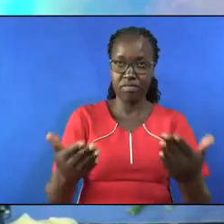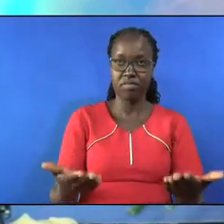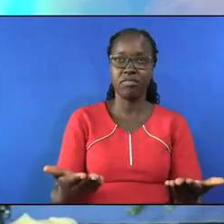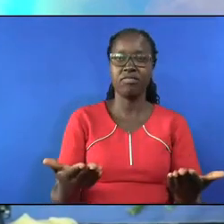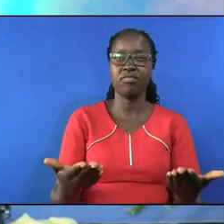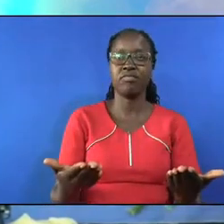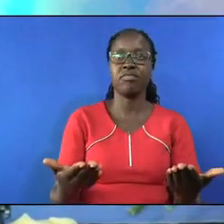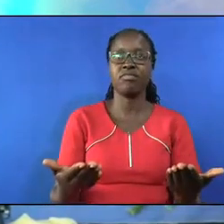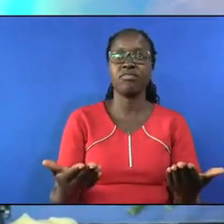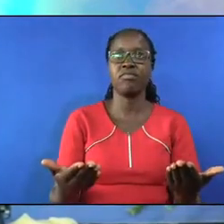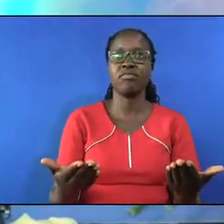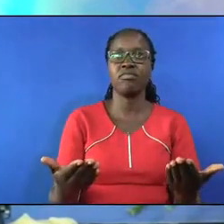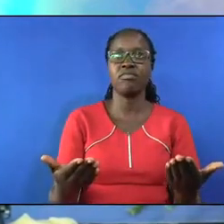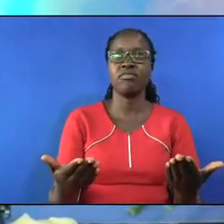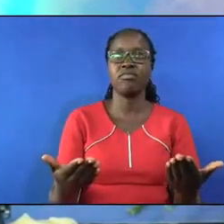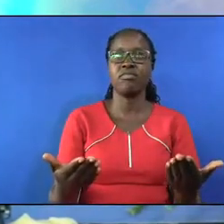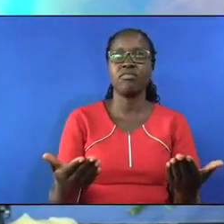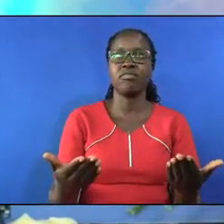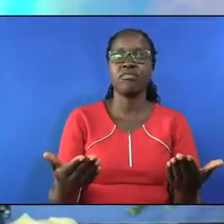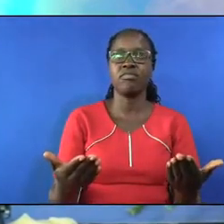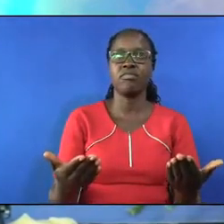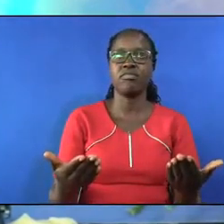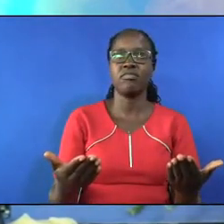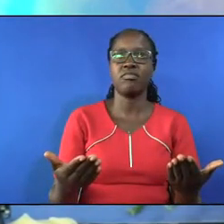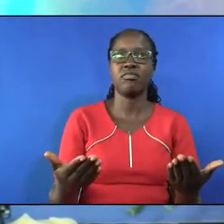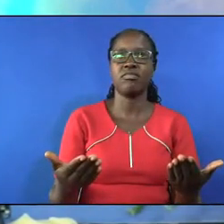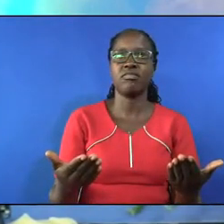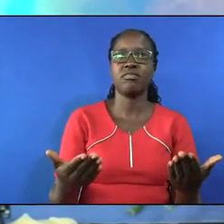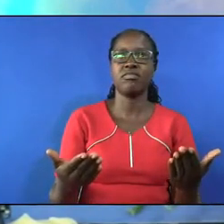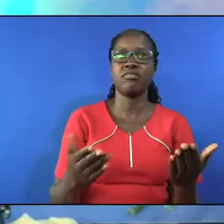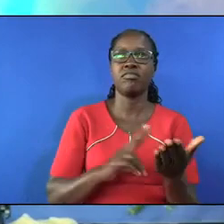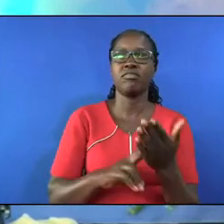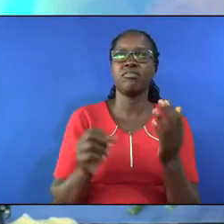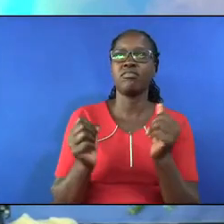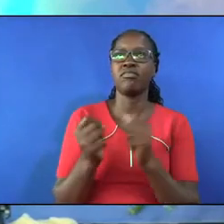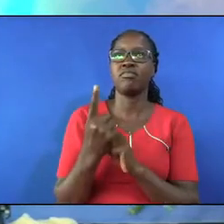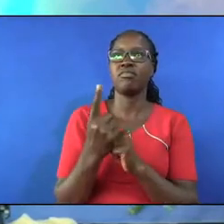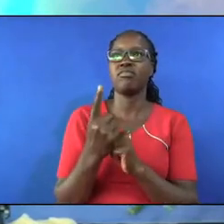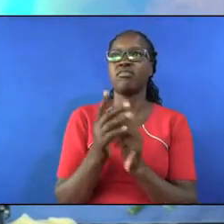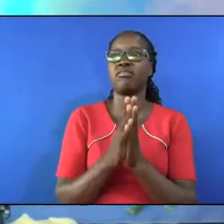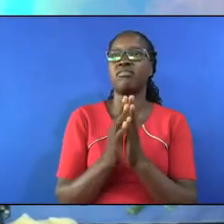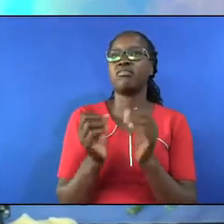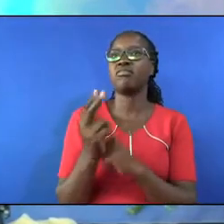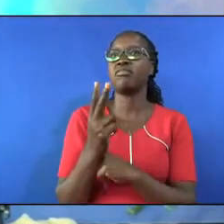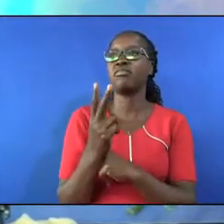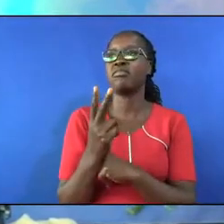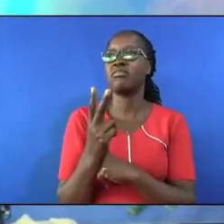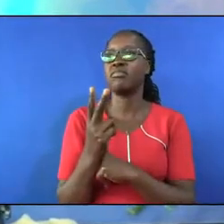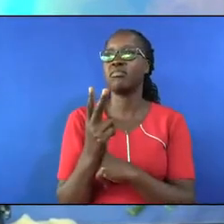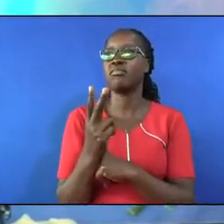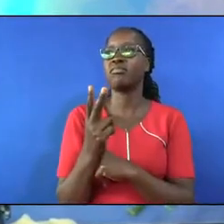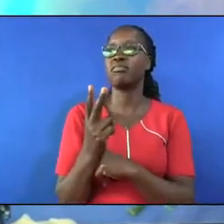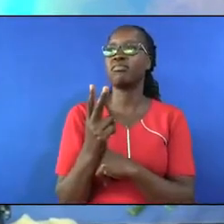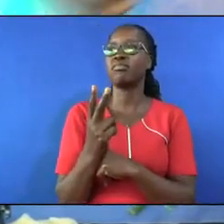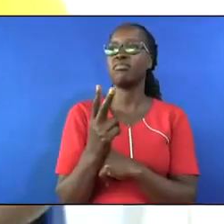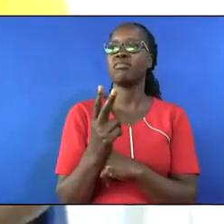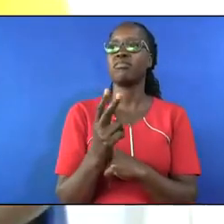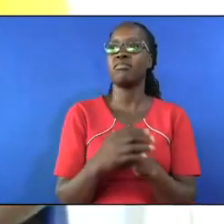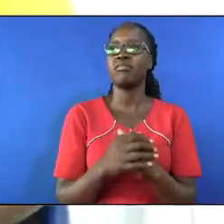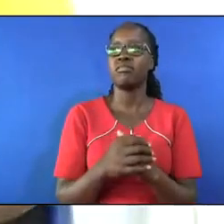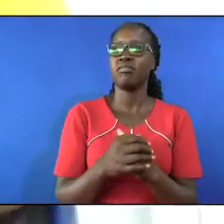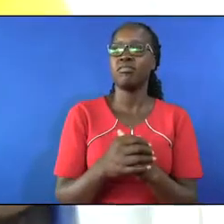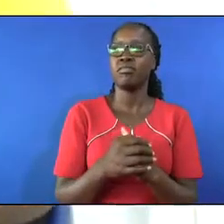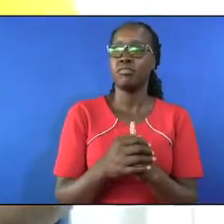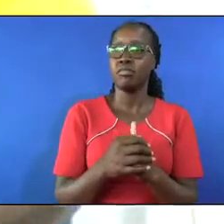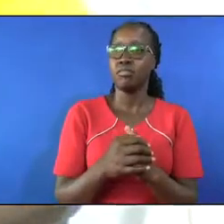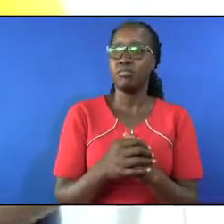And I want us to read Matthew 22, verse 11 and 12. A child, you can read for us, our second last. Yes?